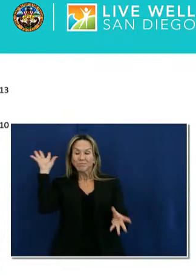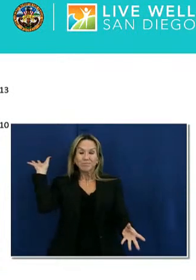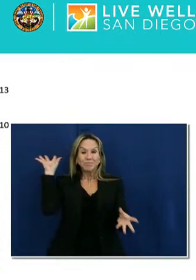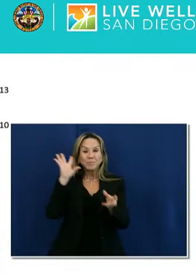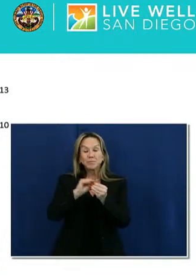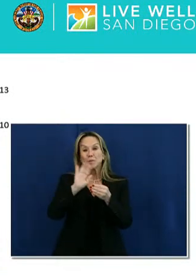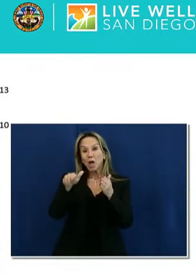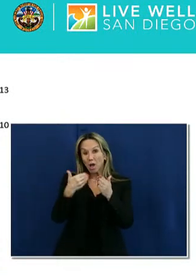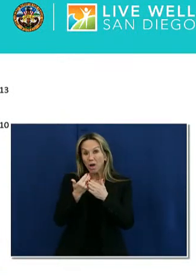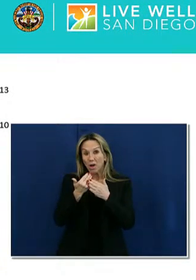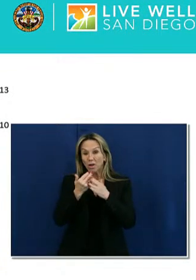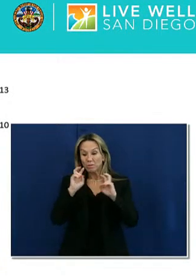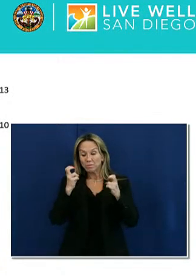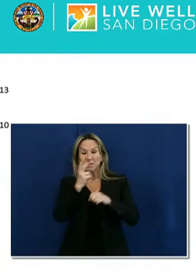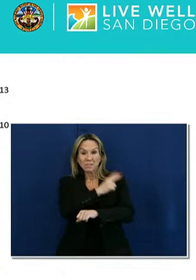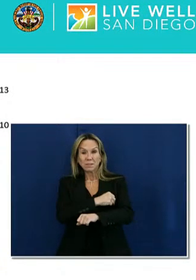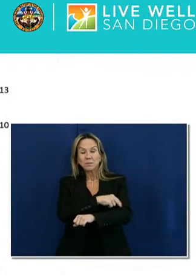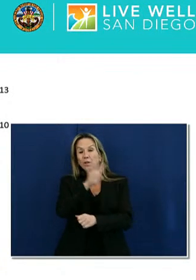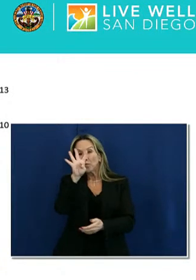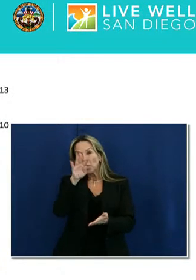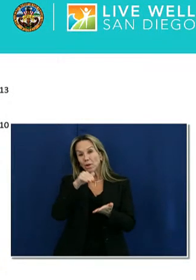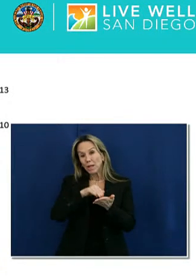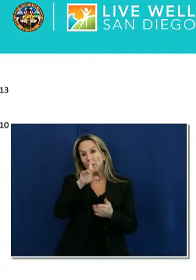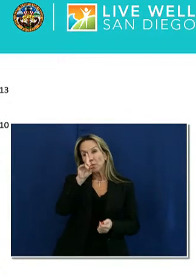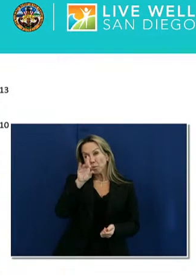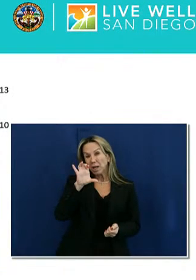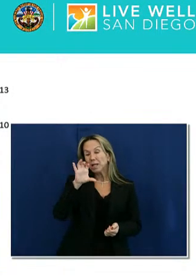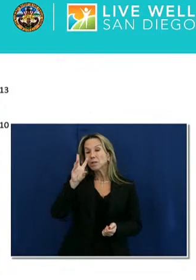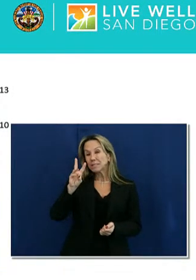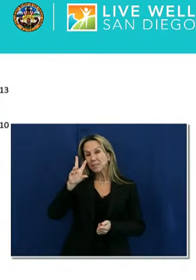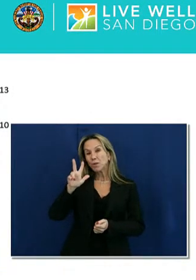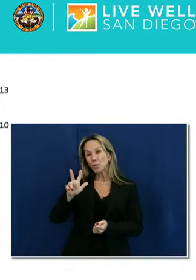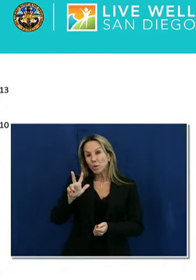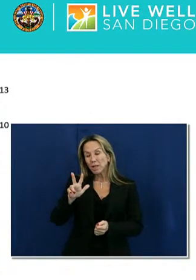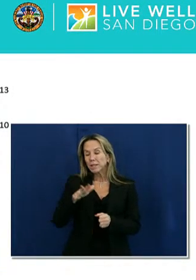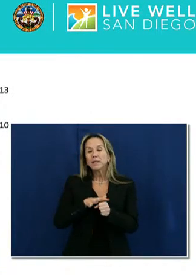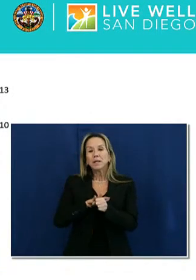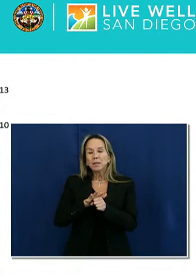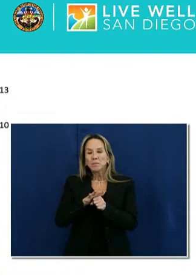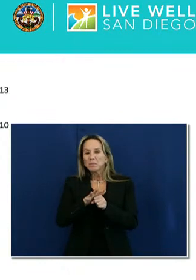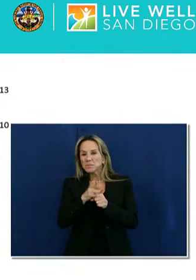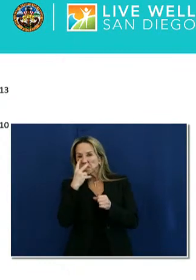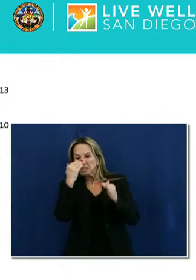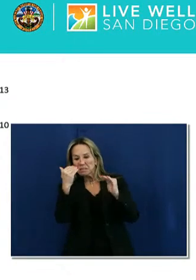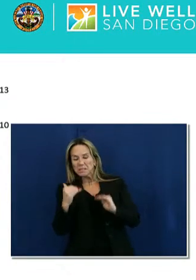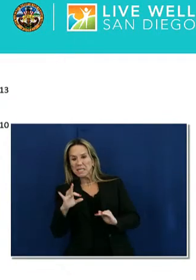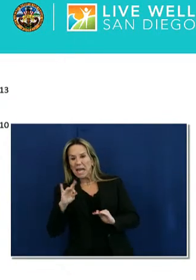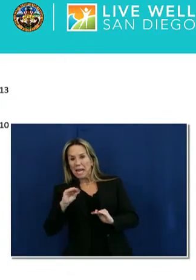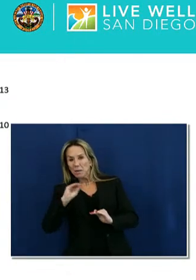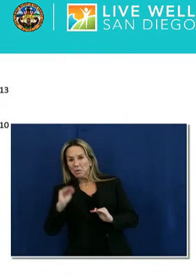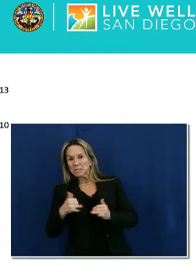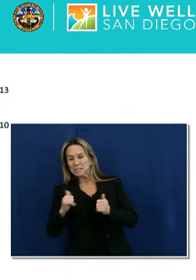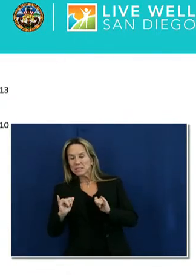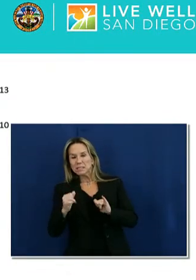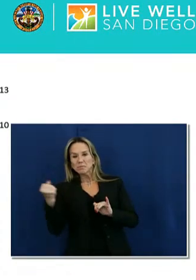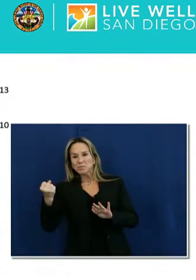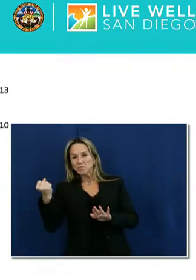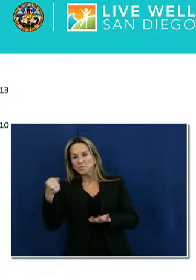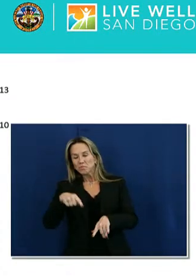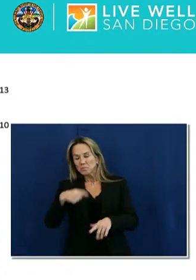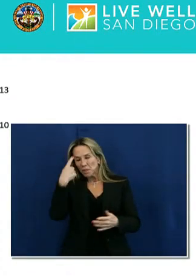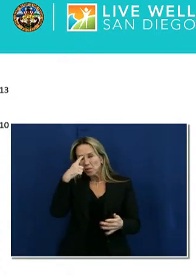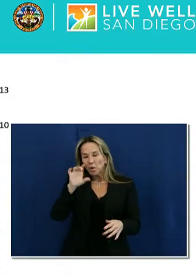hospital system patients. Again, 4,163. Plenty of room below that 80% reserved for COVID at